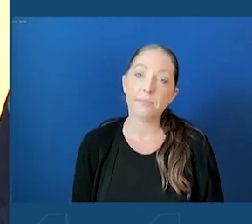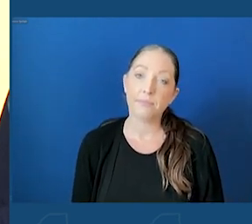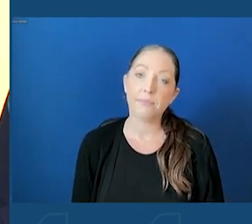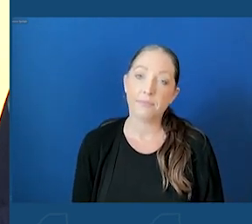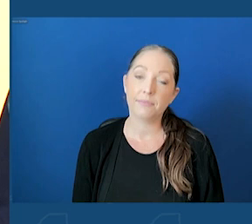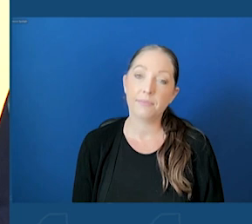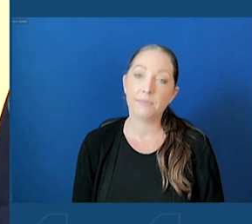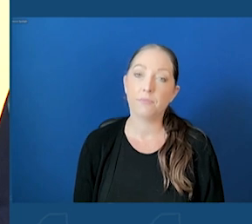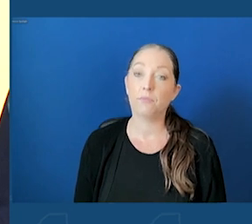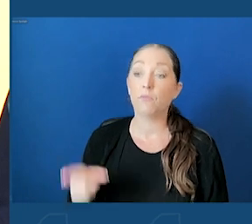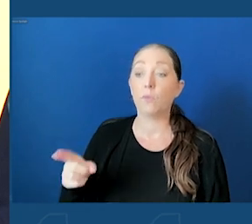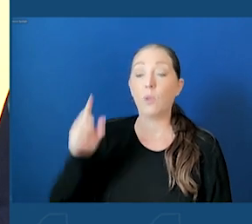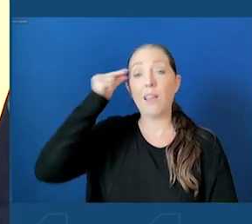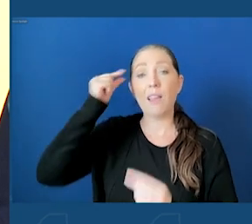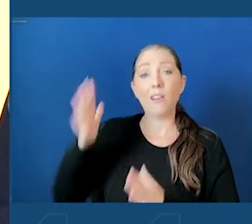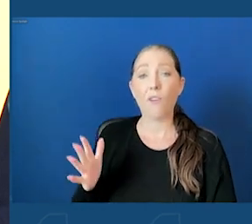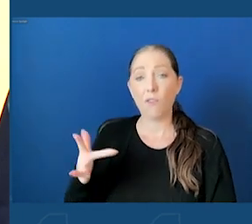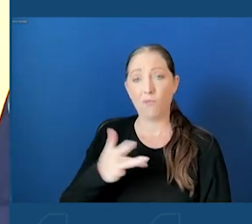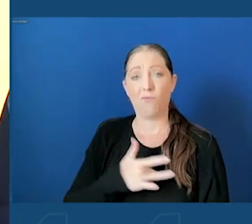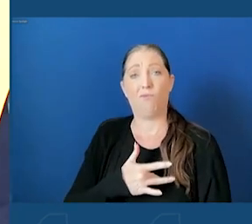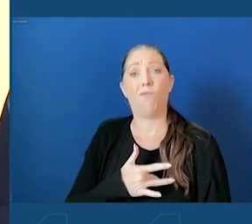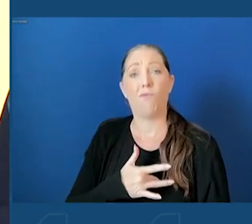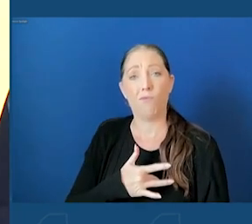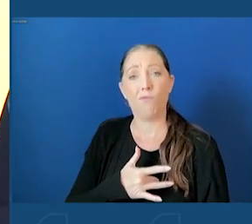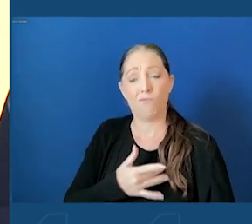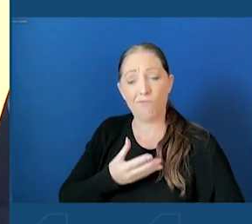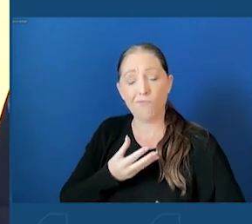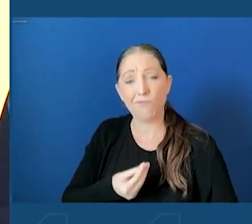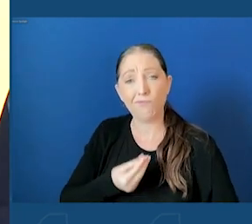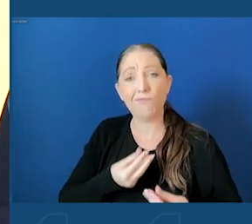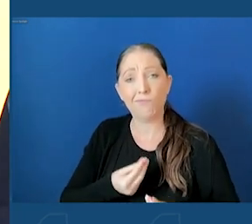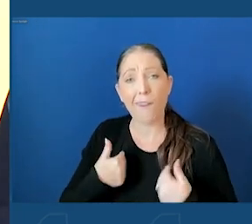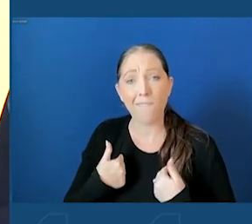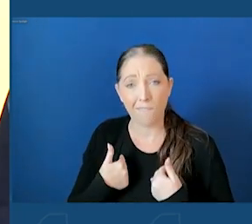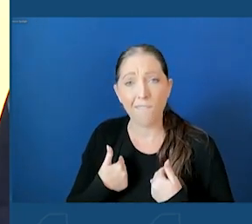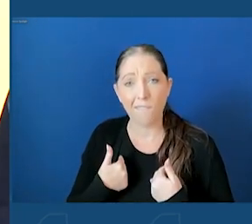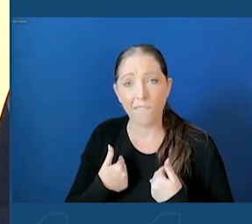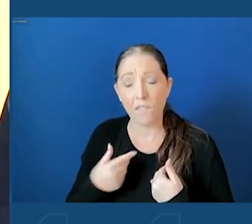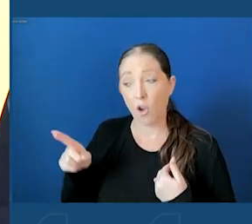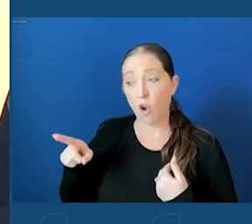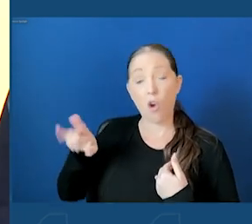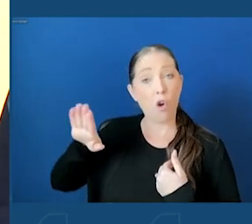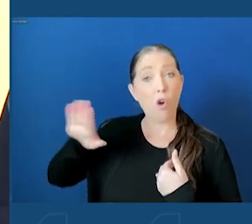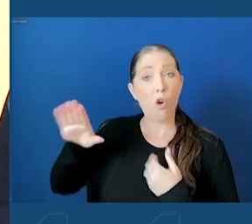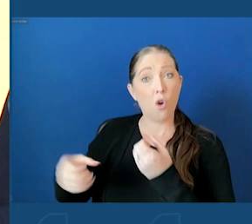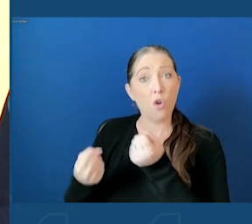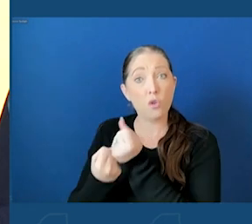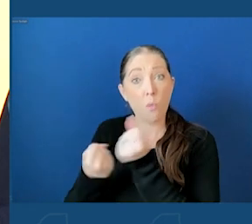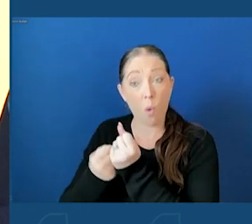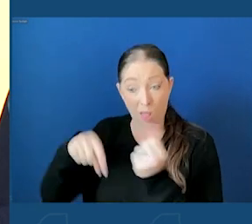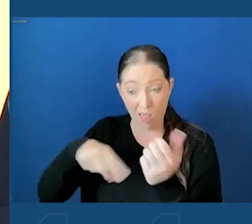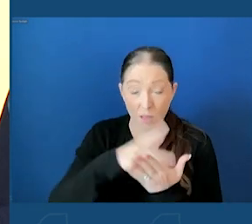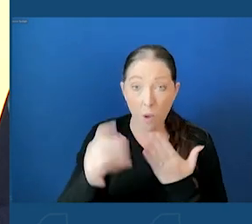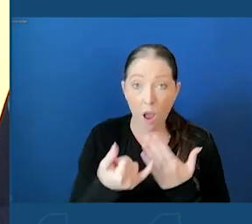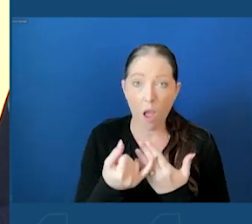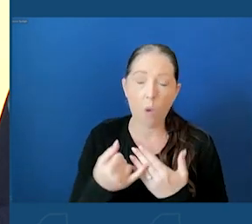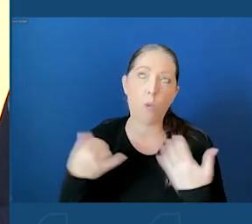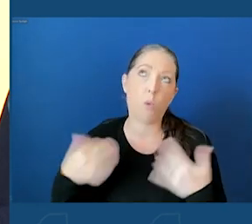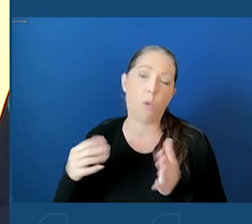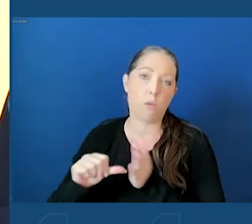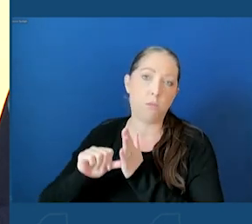She's a governor with a heart, and her support of this project is evidence of that today. And,